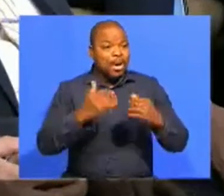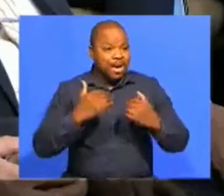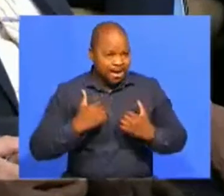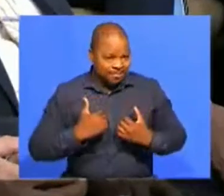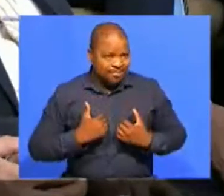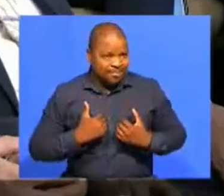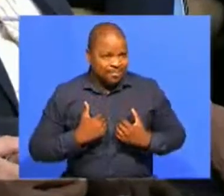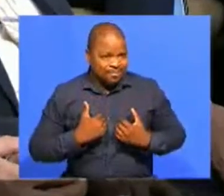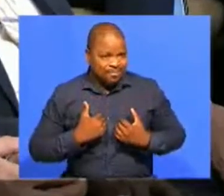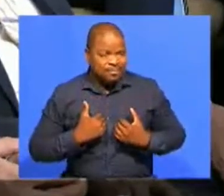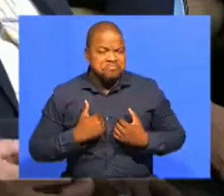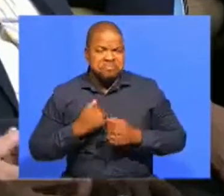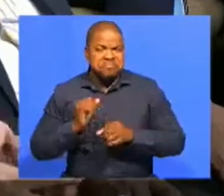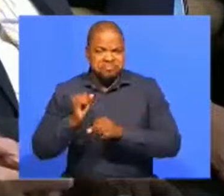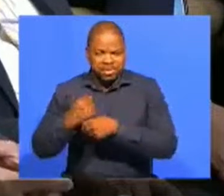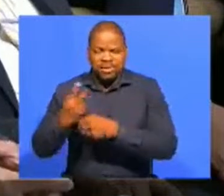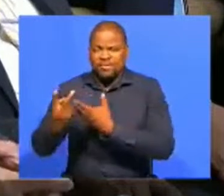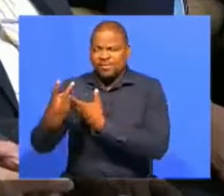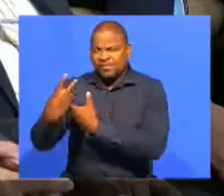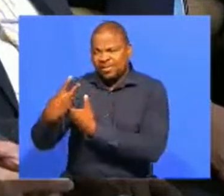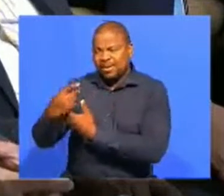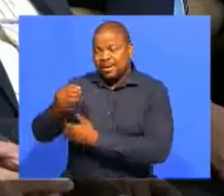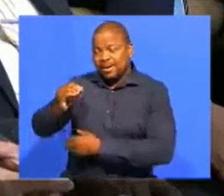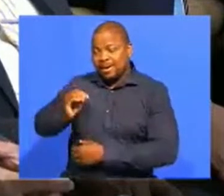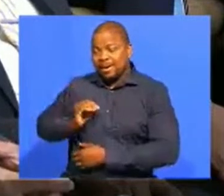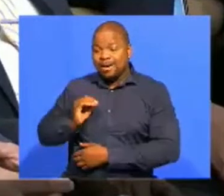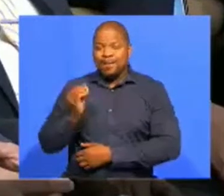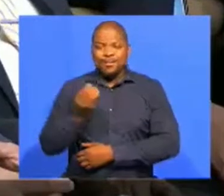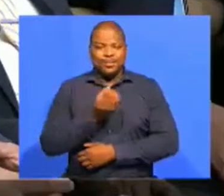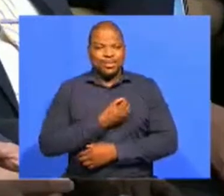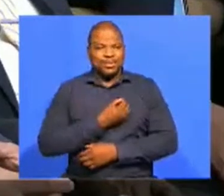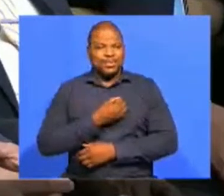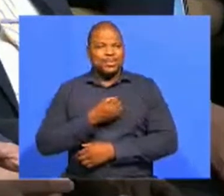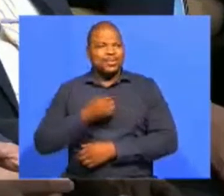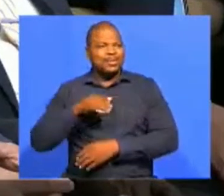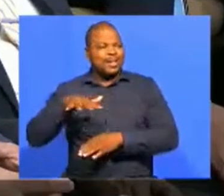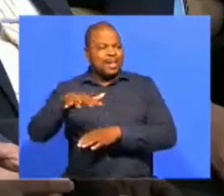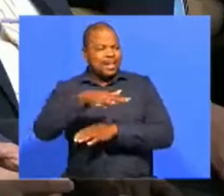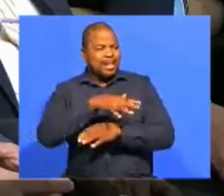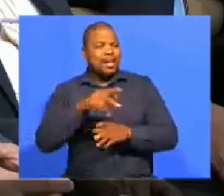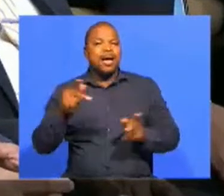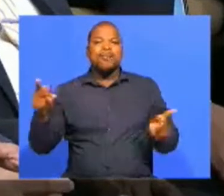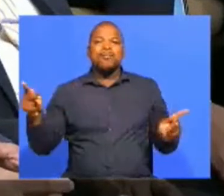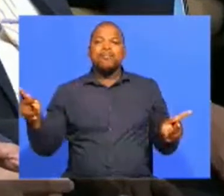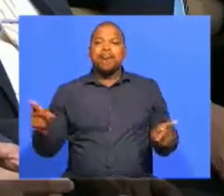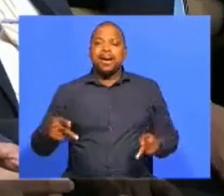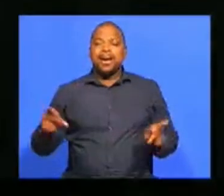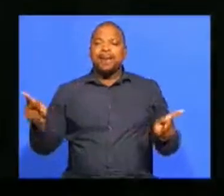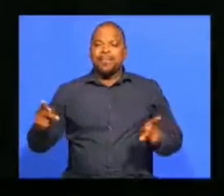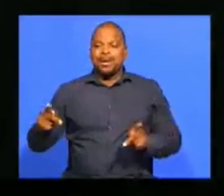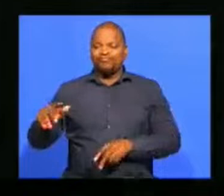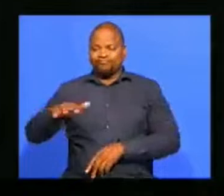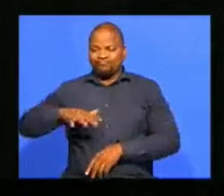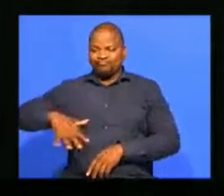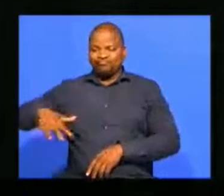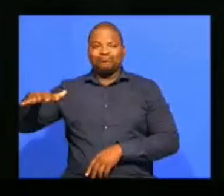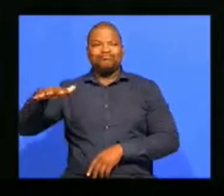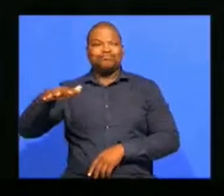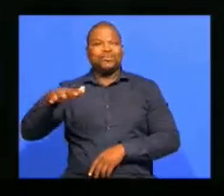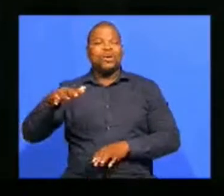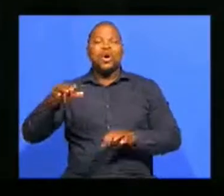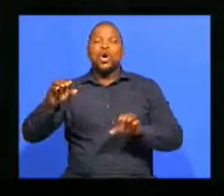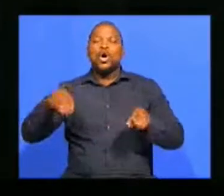of making him come in to see our jewel in the middle of the Kalahari, the